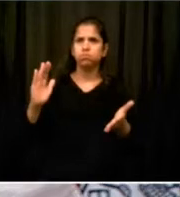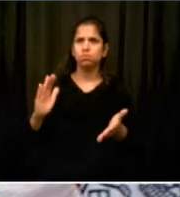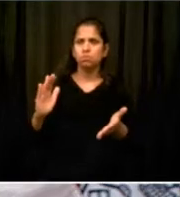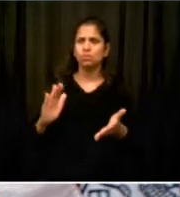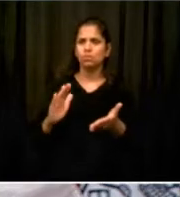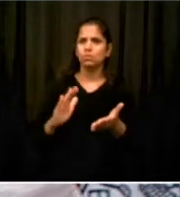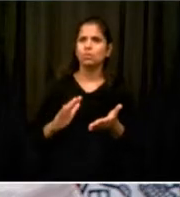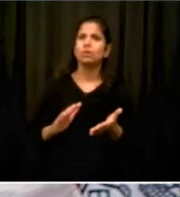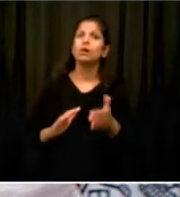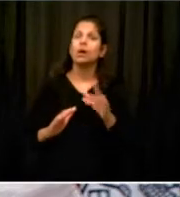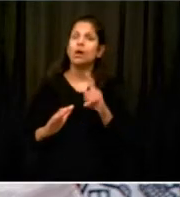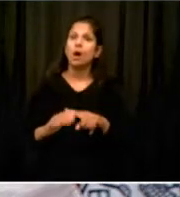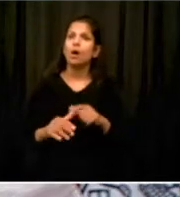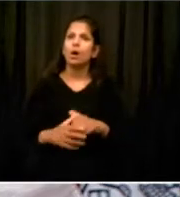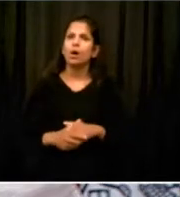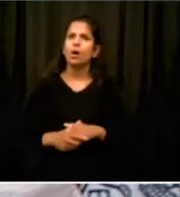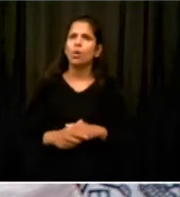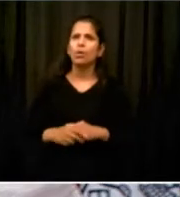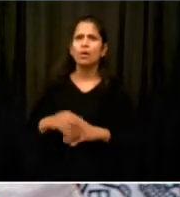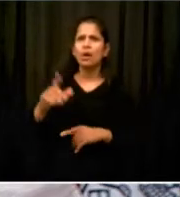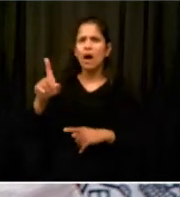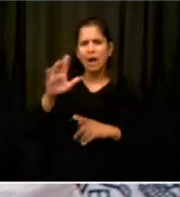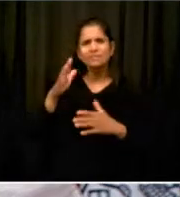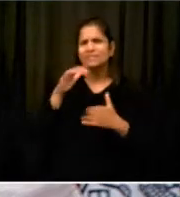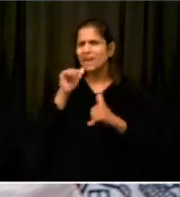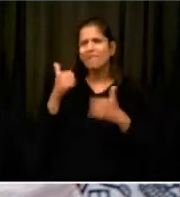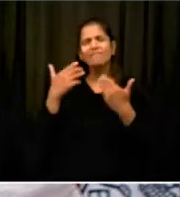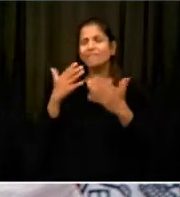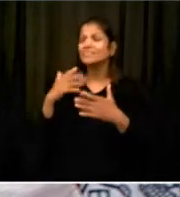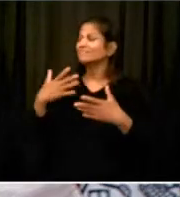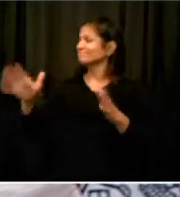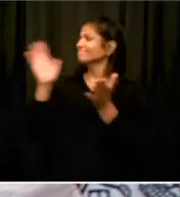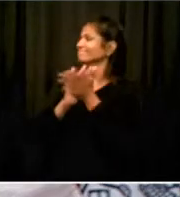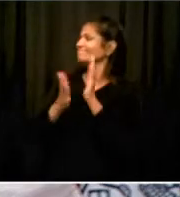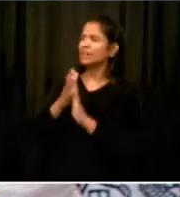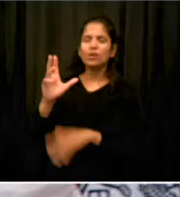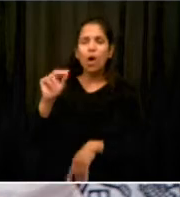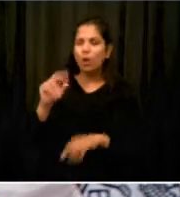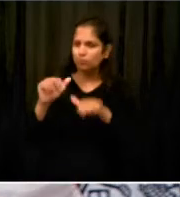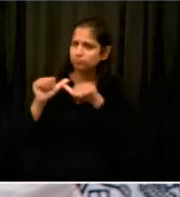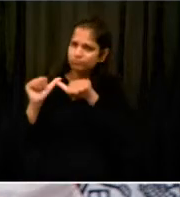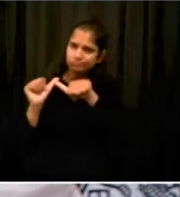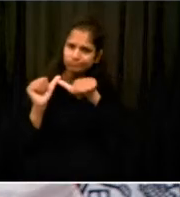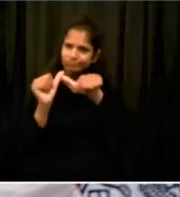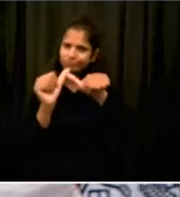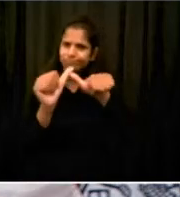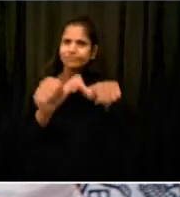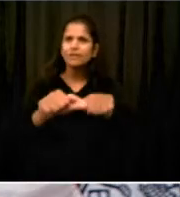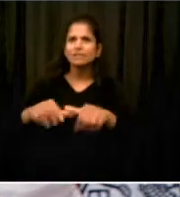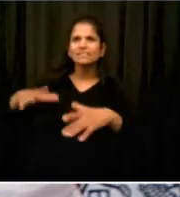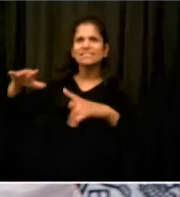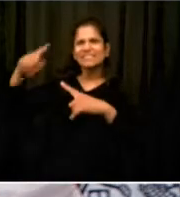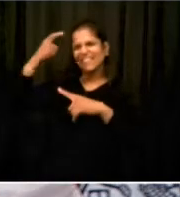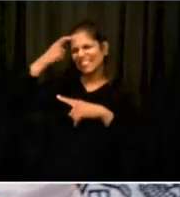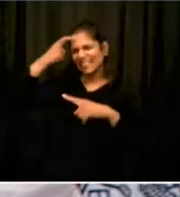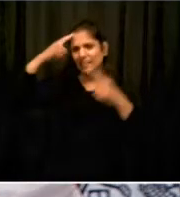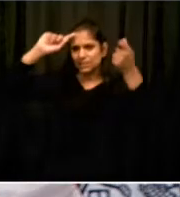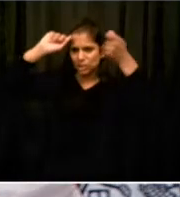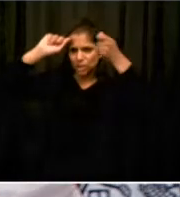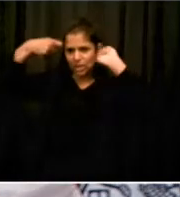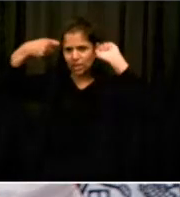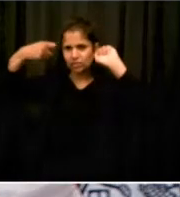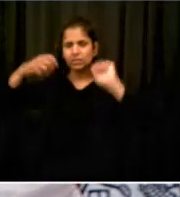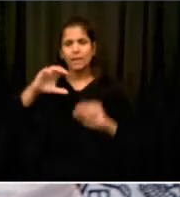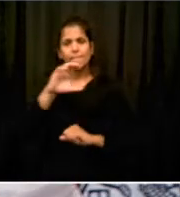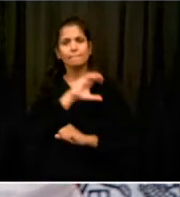So I look at the big picture, Henry. A lot of change has happened. I have no question the ability of the NYPD to keep changing, and it will keep changing, and that's